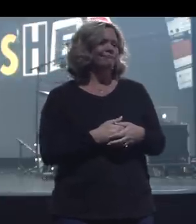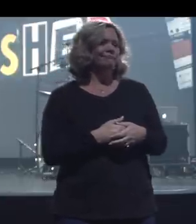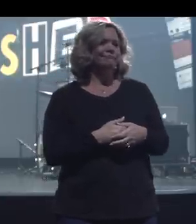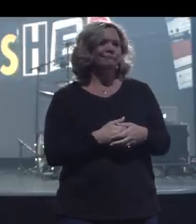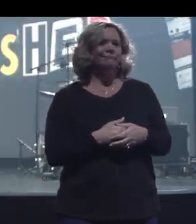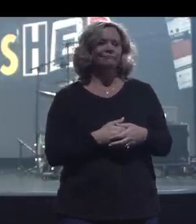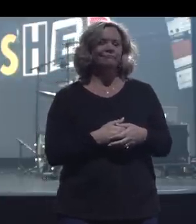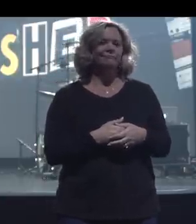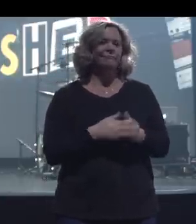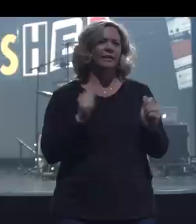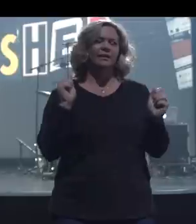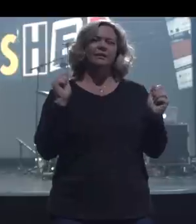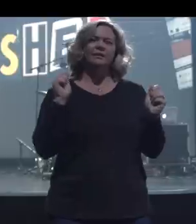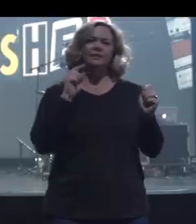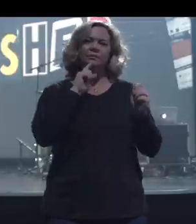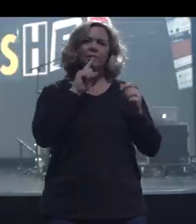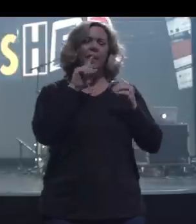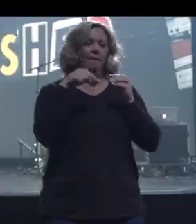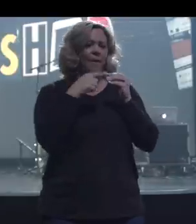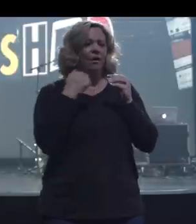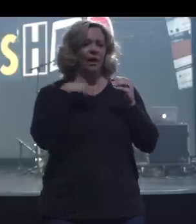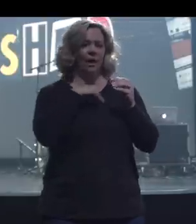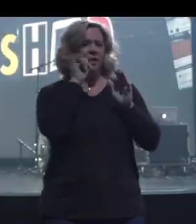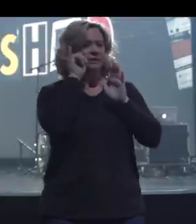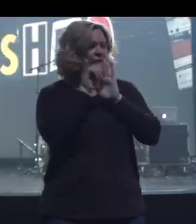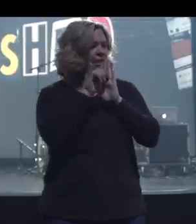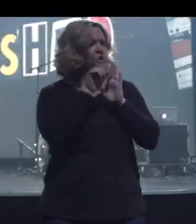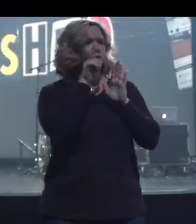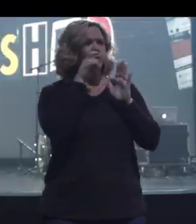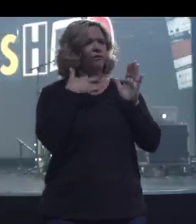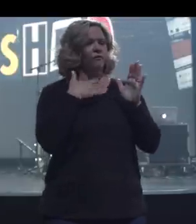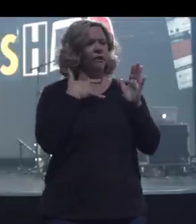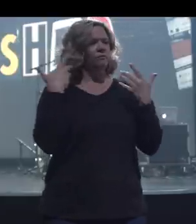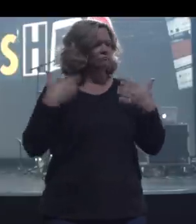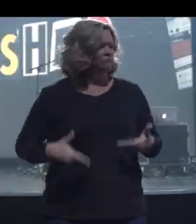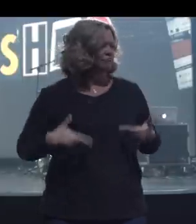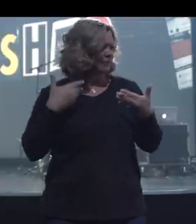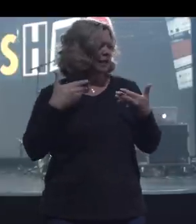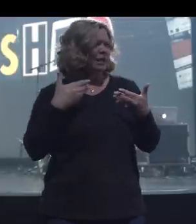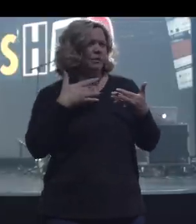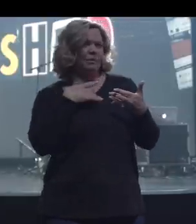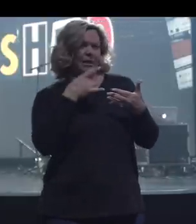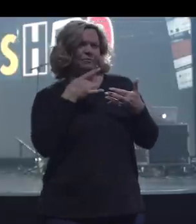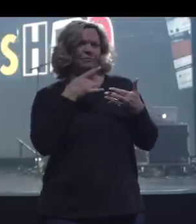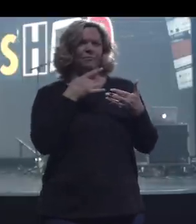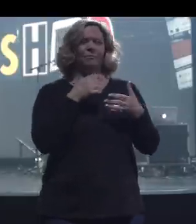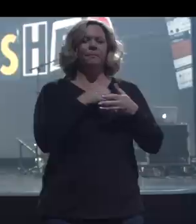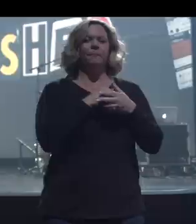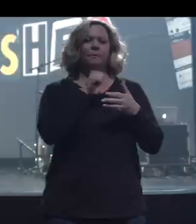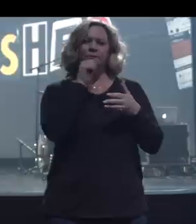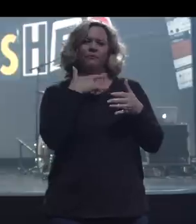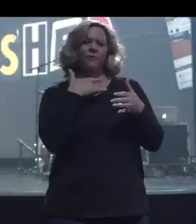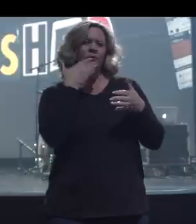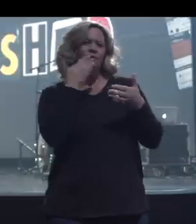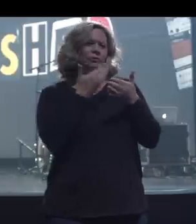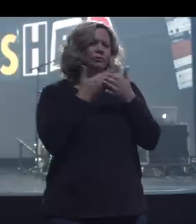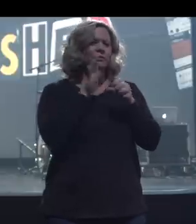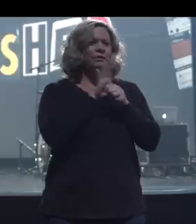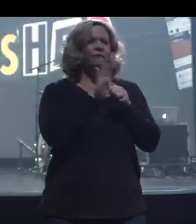It's all about our identity. And into this world of shakenness and